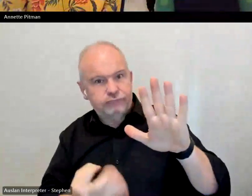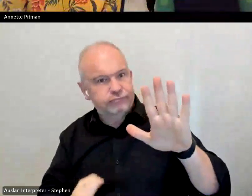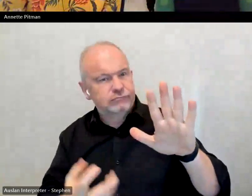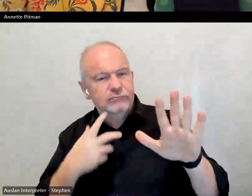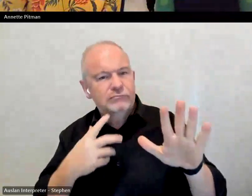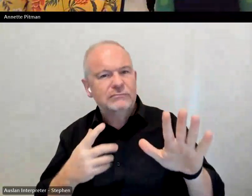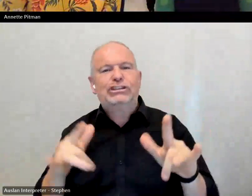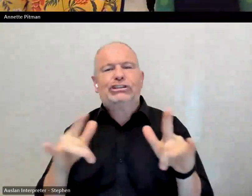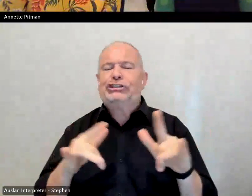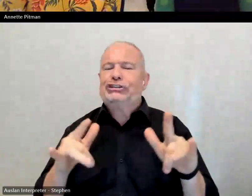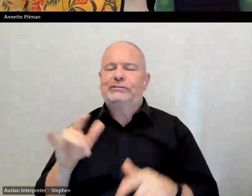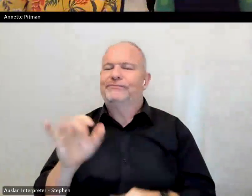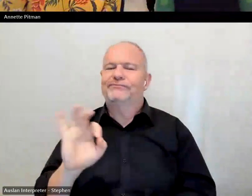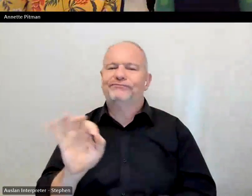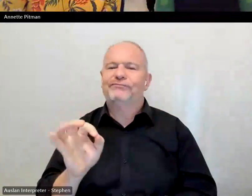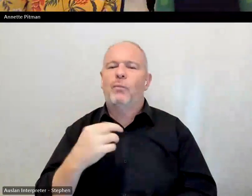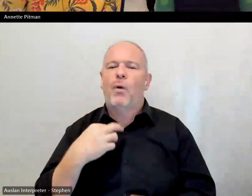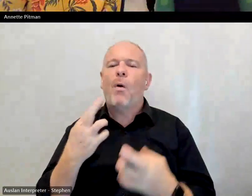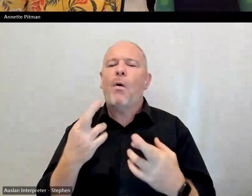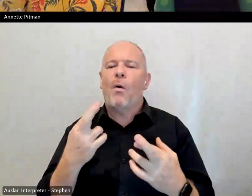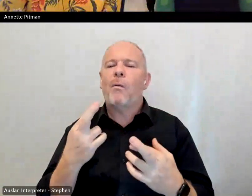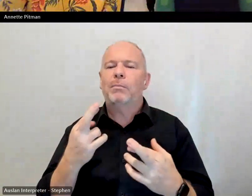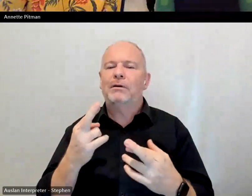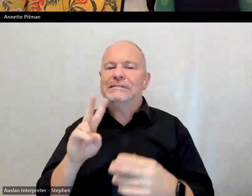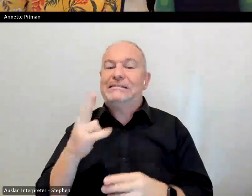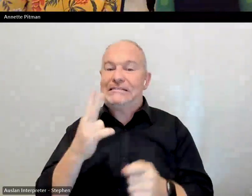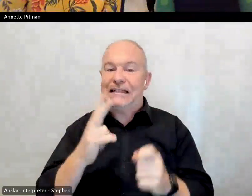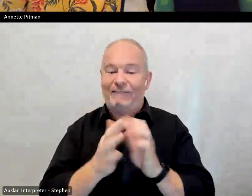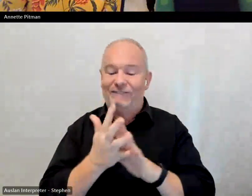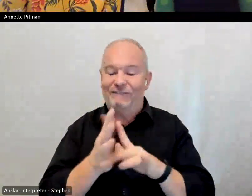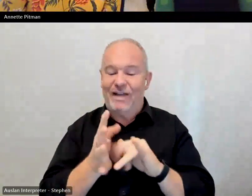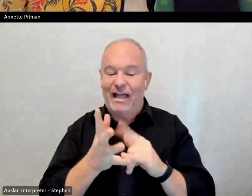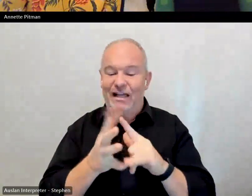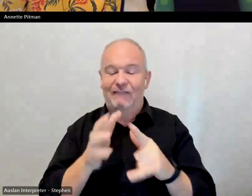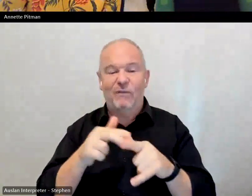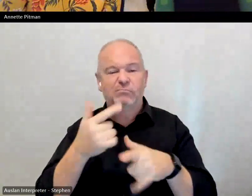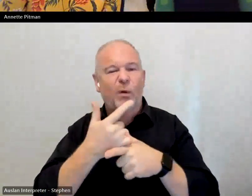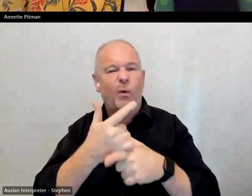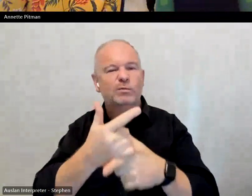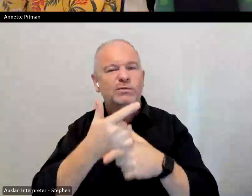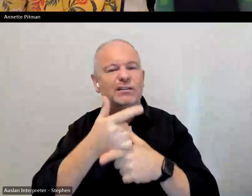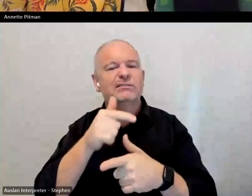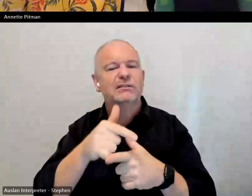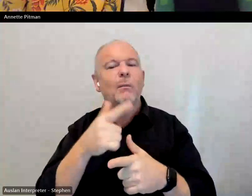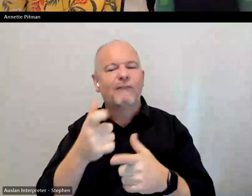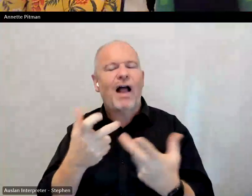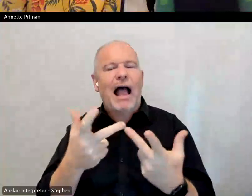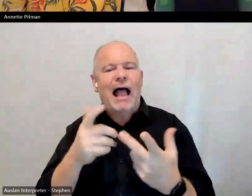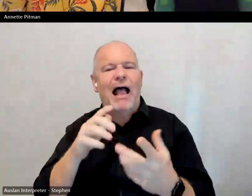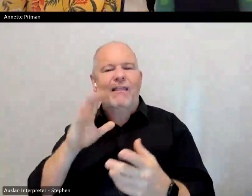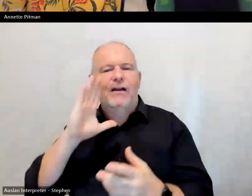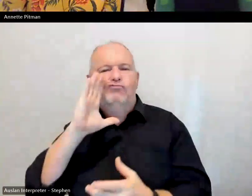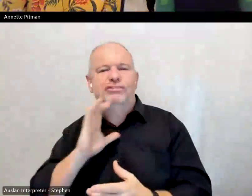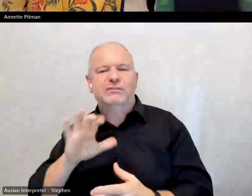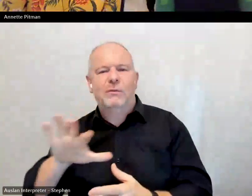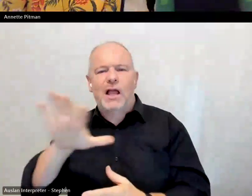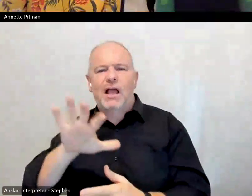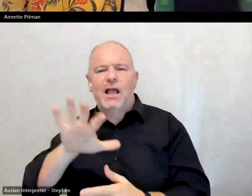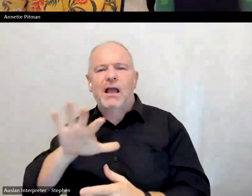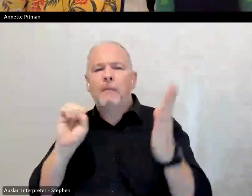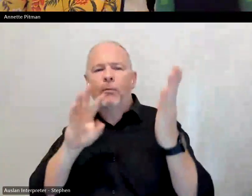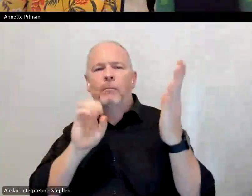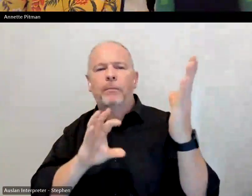Not yet, no. So we're hoping that in the second phase of consultations, we'll be identifying other regional areas and we'll have them posted up as soon